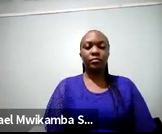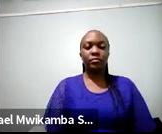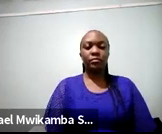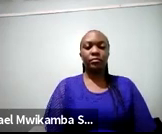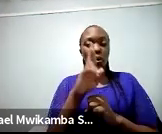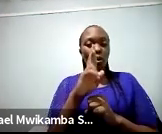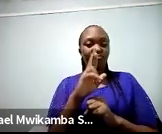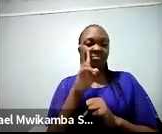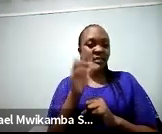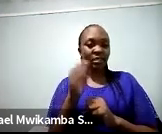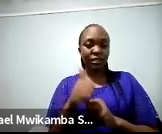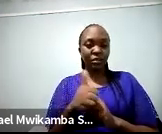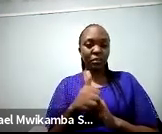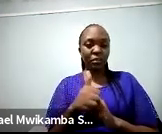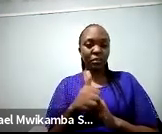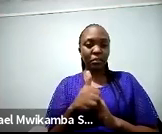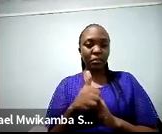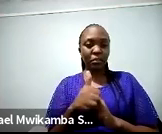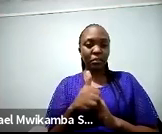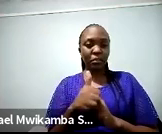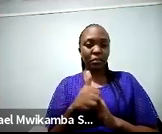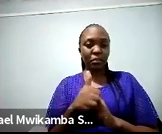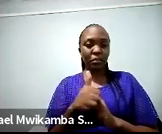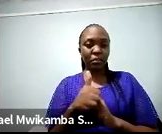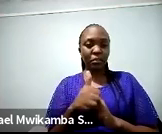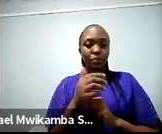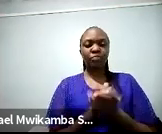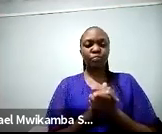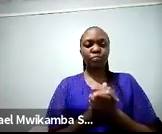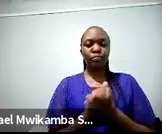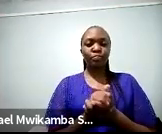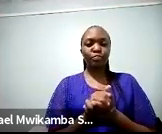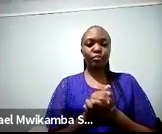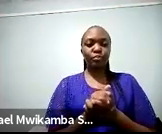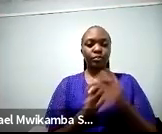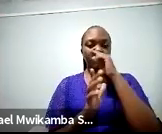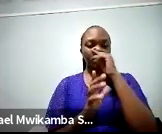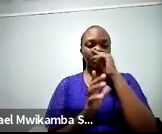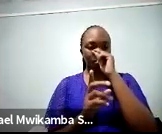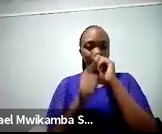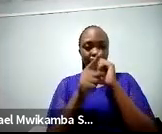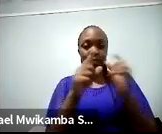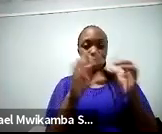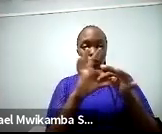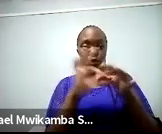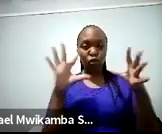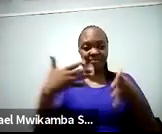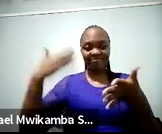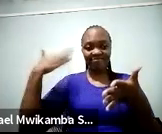You can just enlarge it. So guys, I think this is where we disconnect and lost each other. Sorry for that interruption.